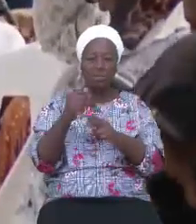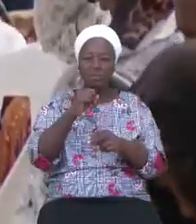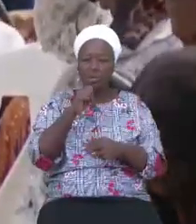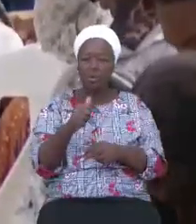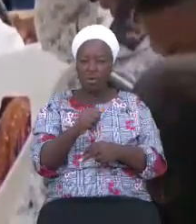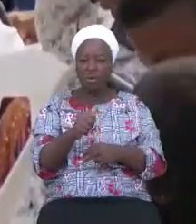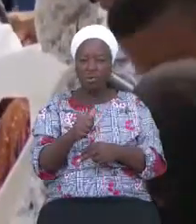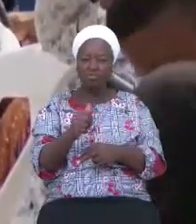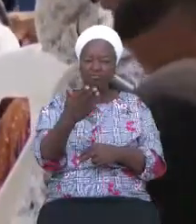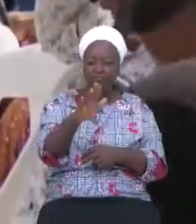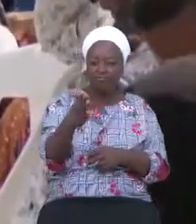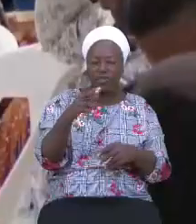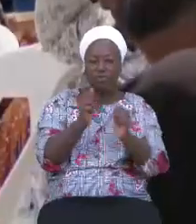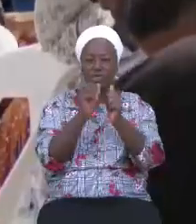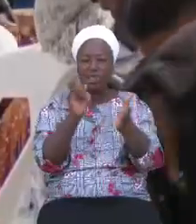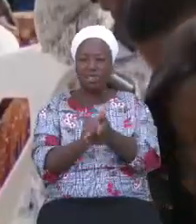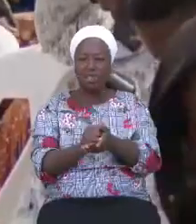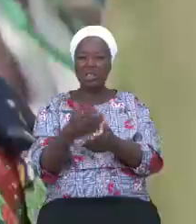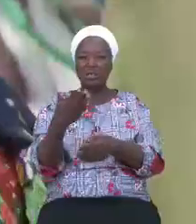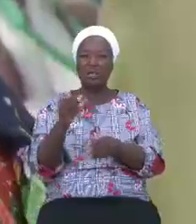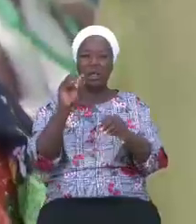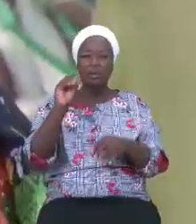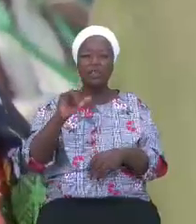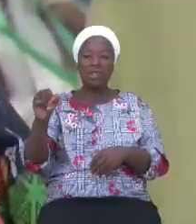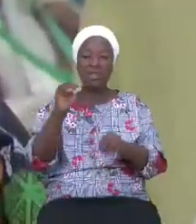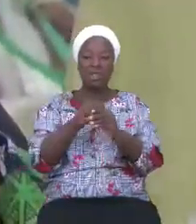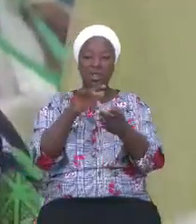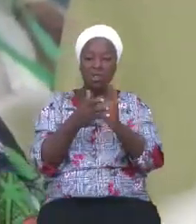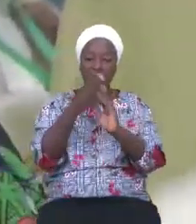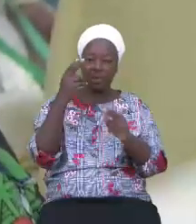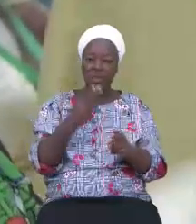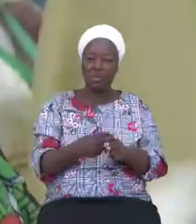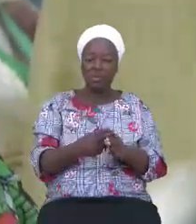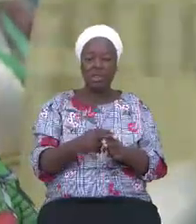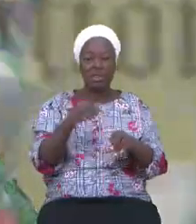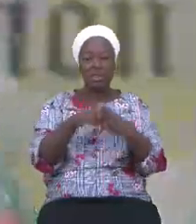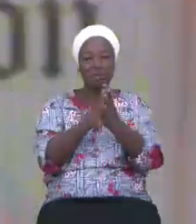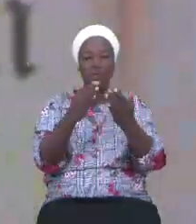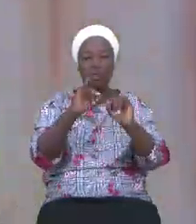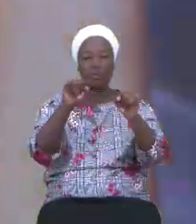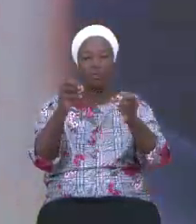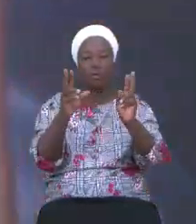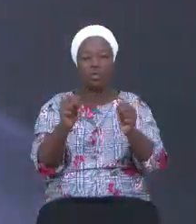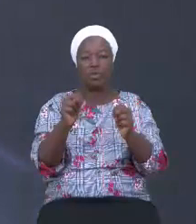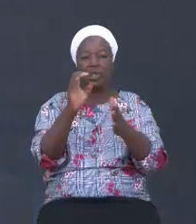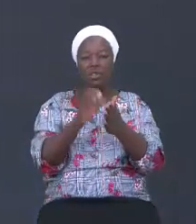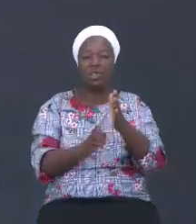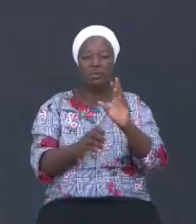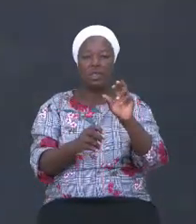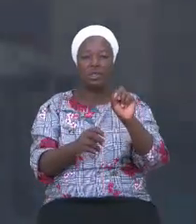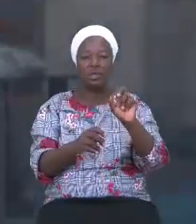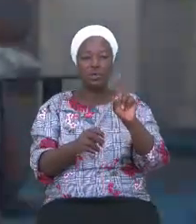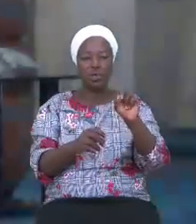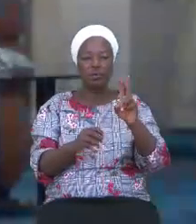or gamble with that message in Jesus' name. John chapter 12, reading